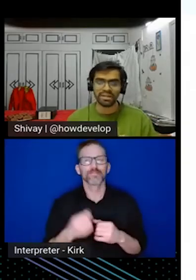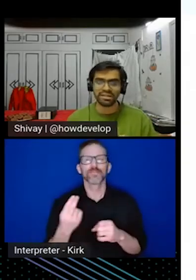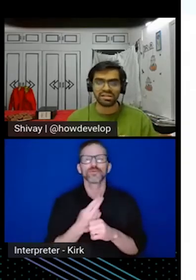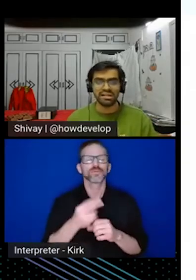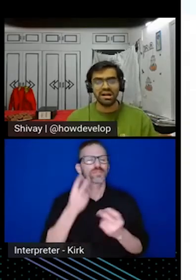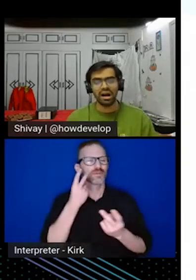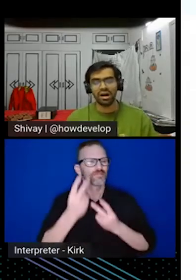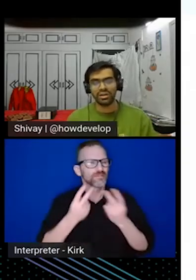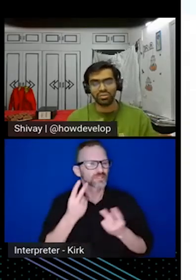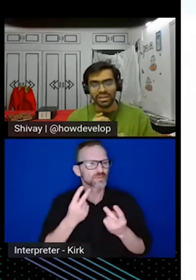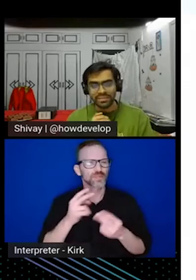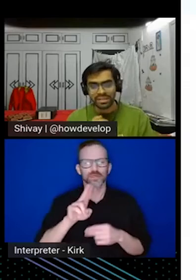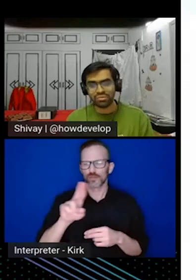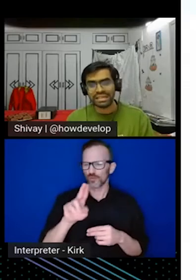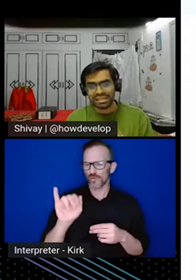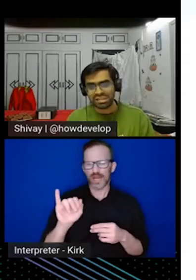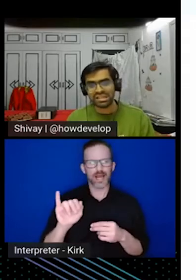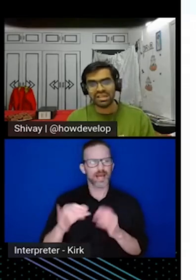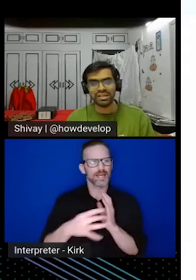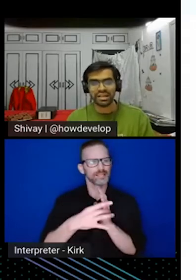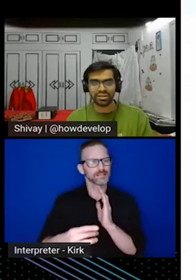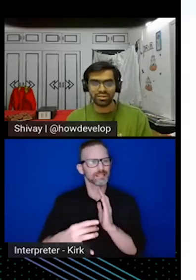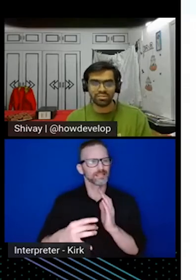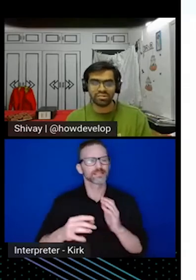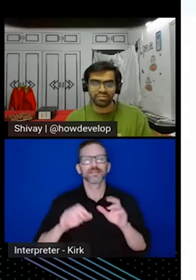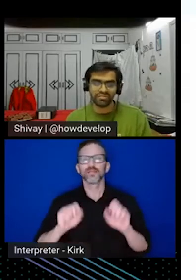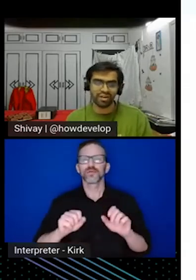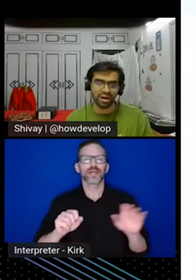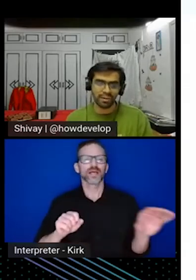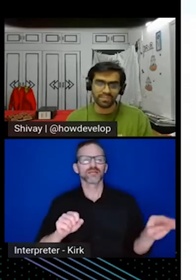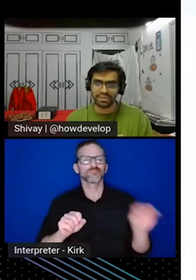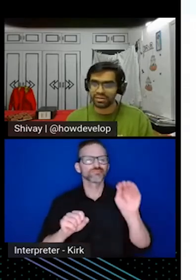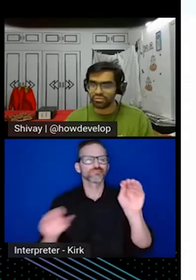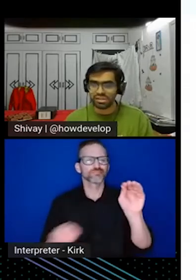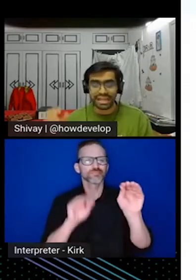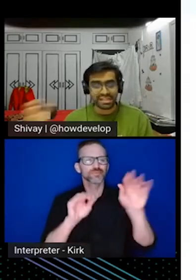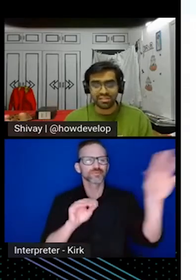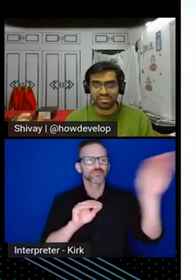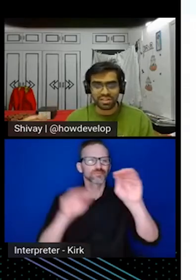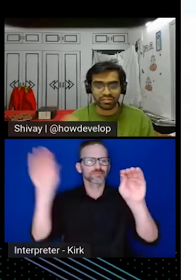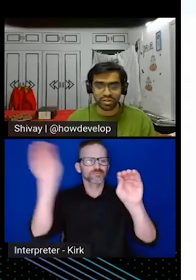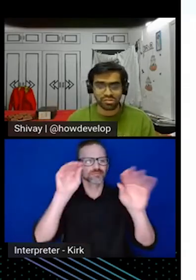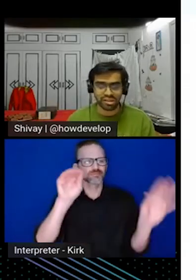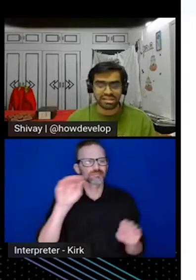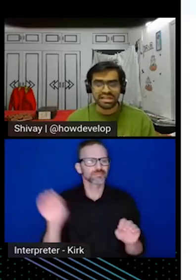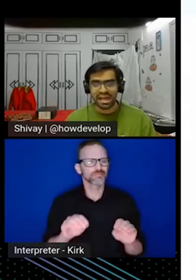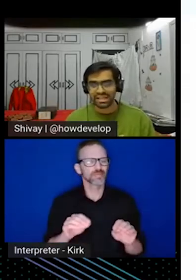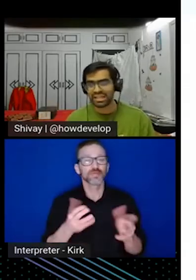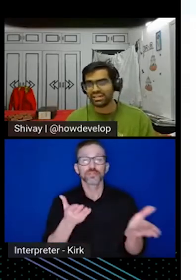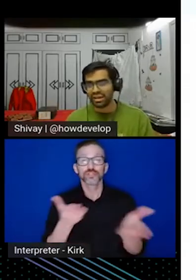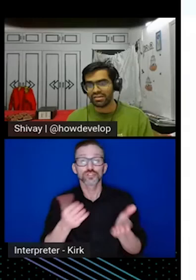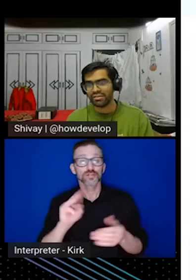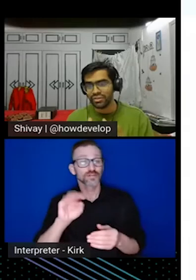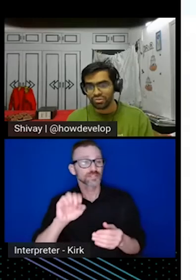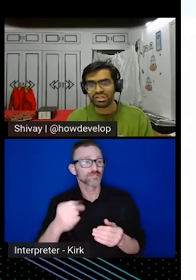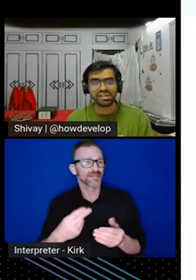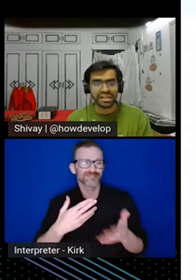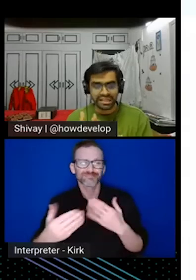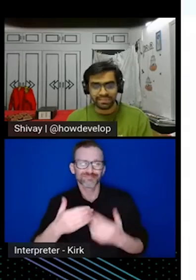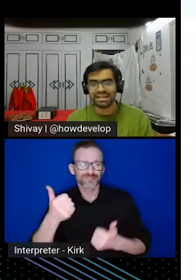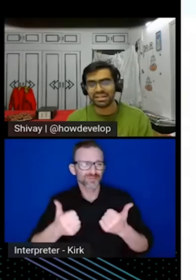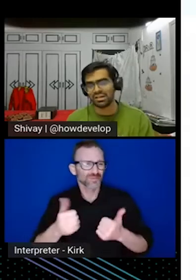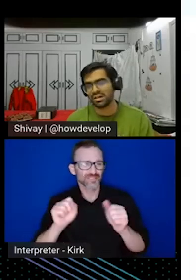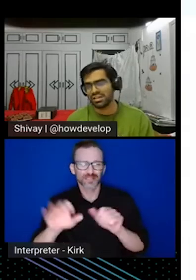UI components, to be able to easily sort of use any service mesh of your choice, and then use